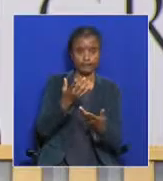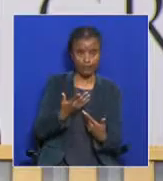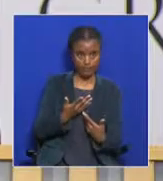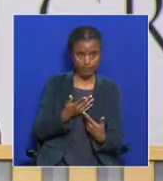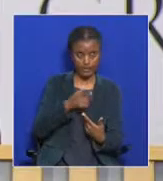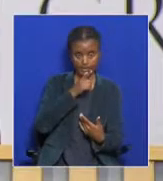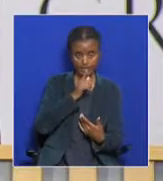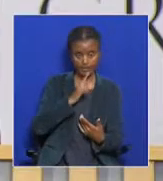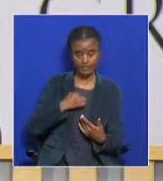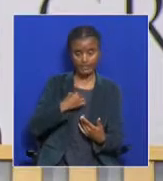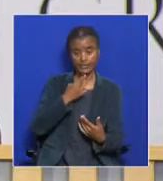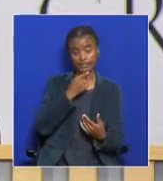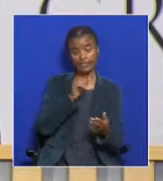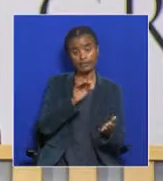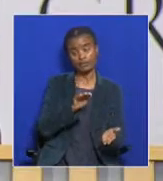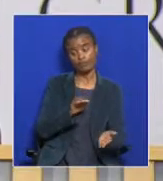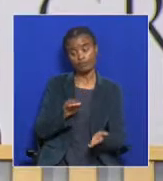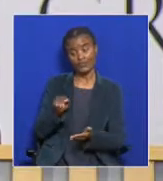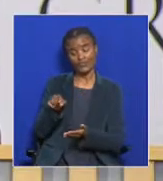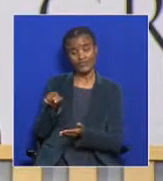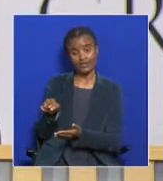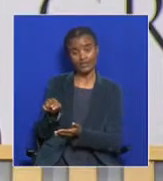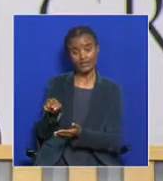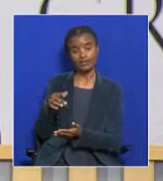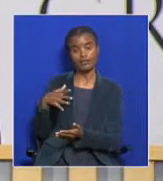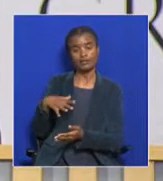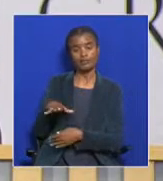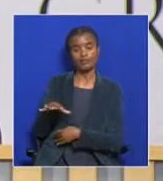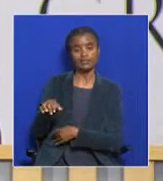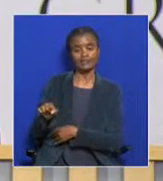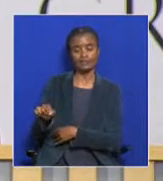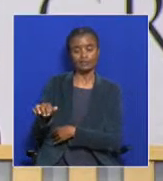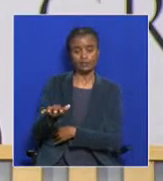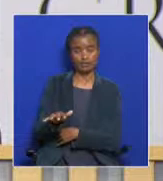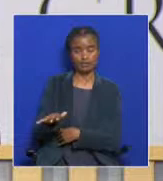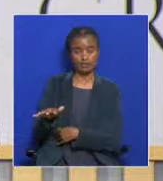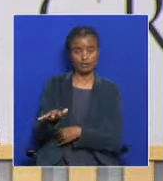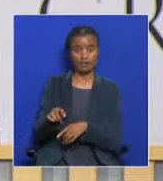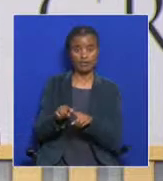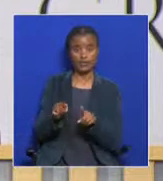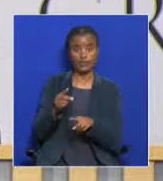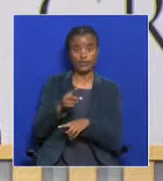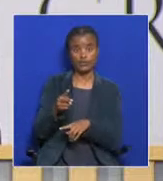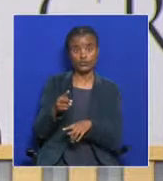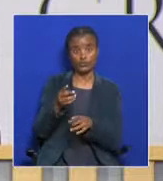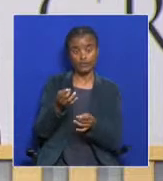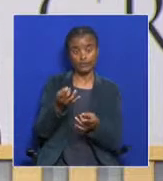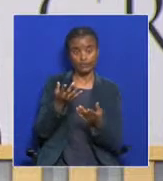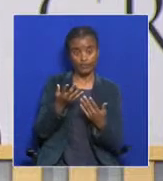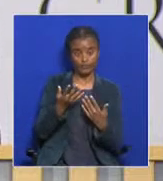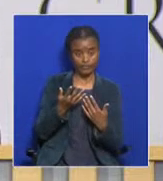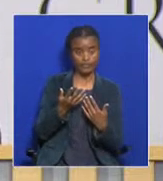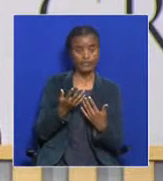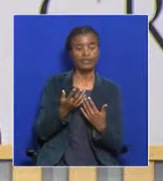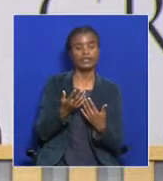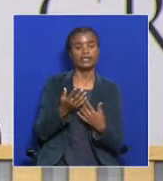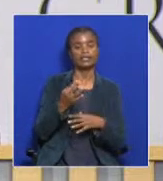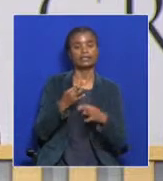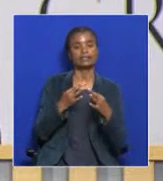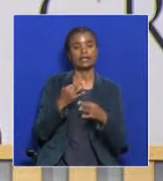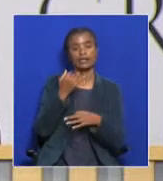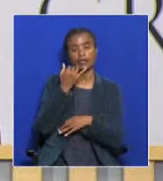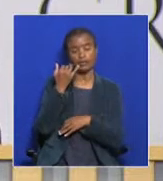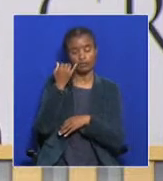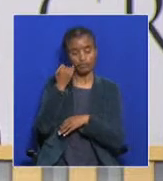He also, I'm not sure whether in the same breath, but did remind me, do you recall, we stored Port Shepstone exhibits there previously, meaning